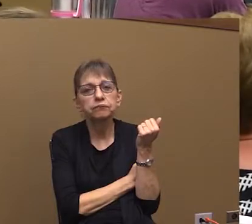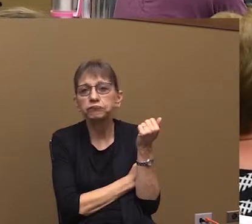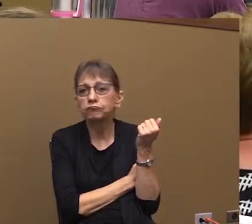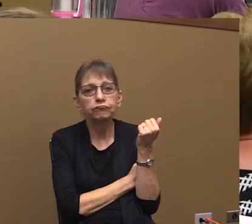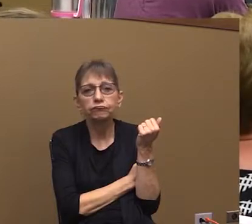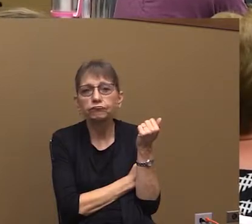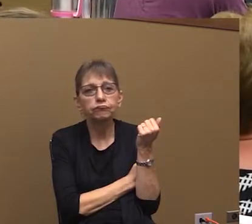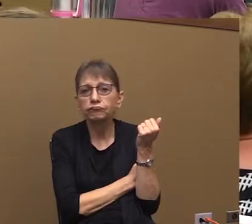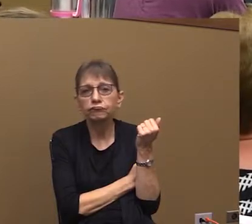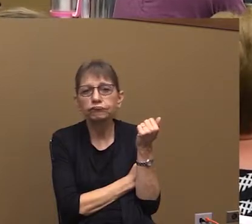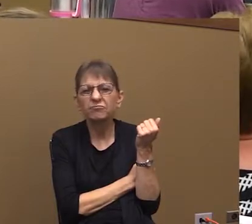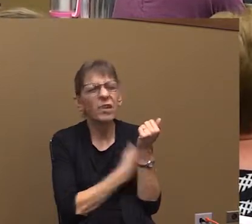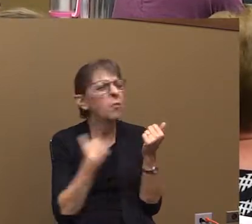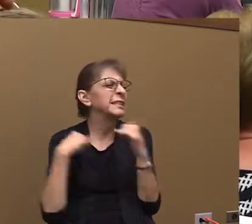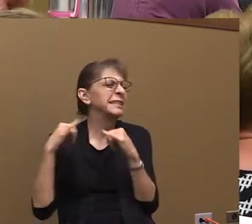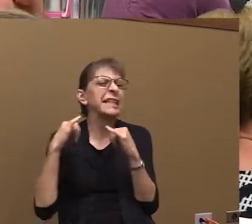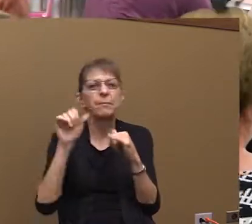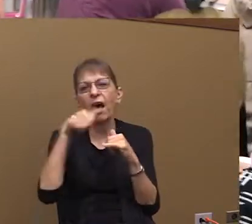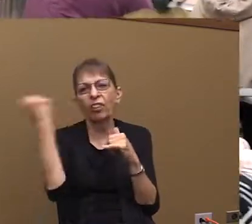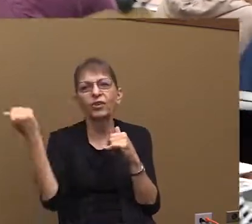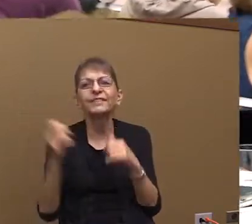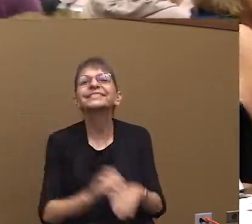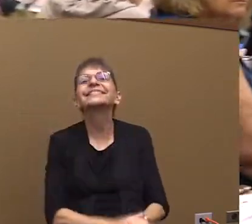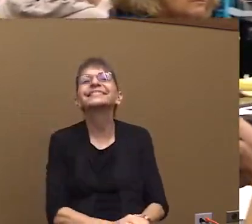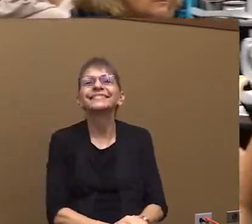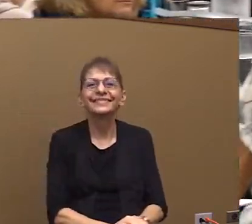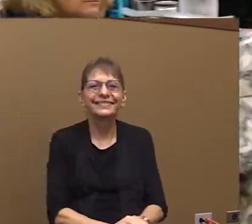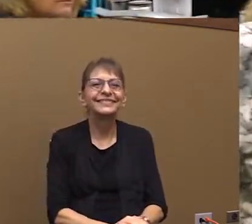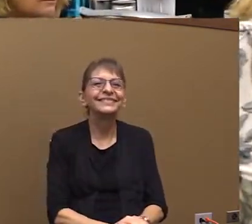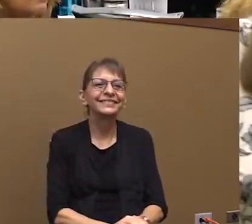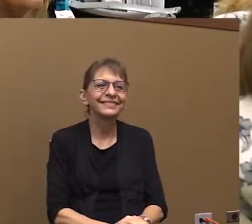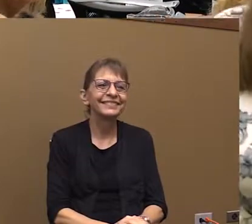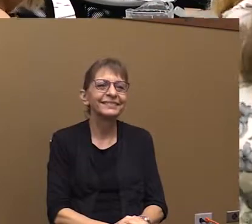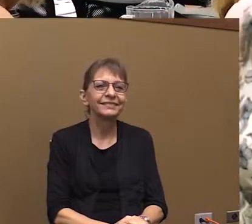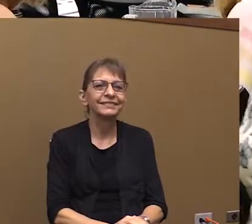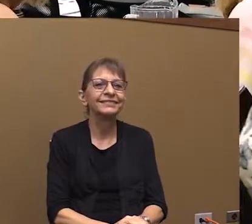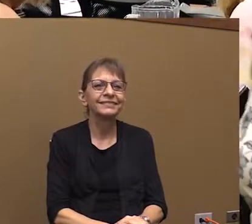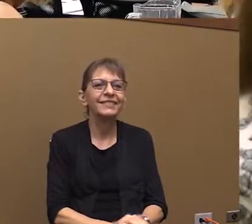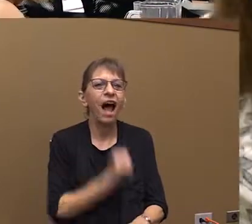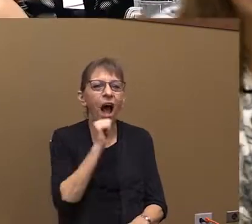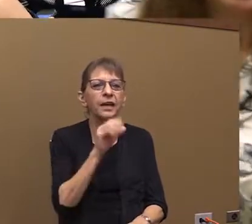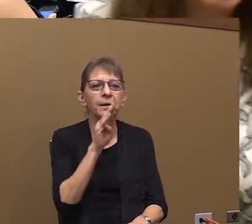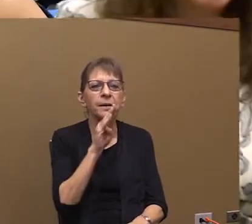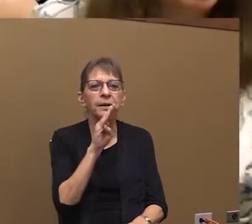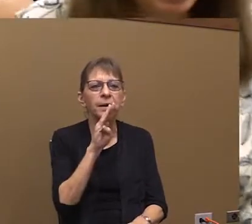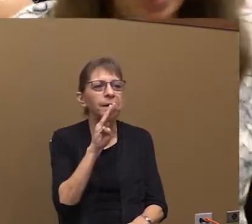Nope, same potty what training everybody, is like the- what everybody was thinking.